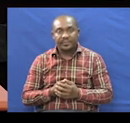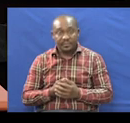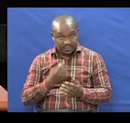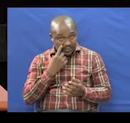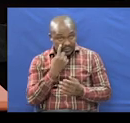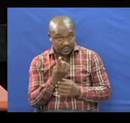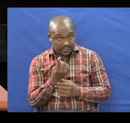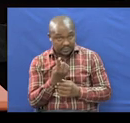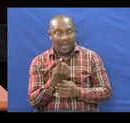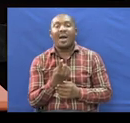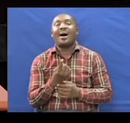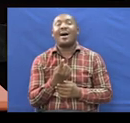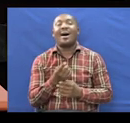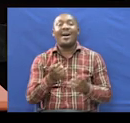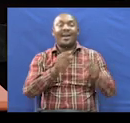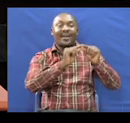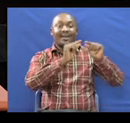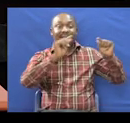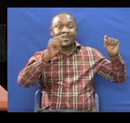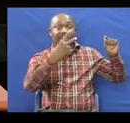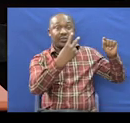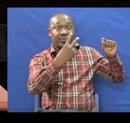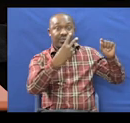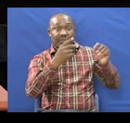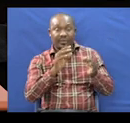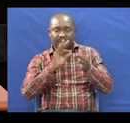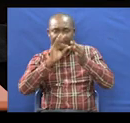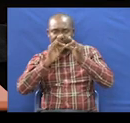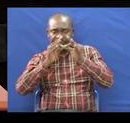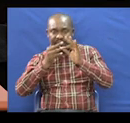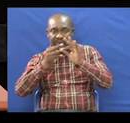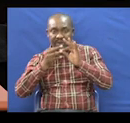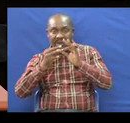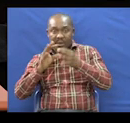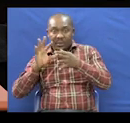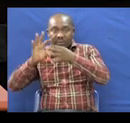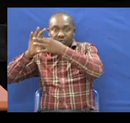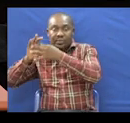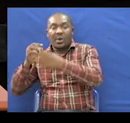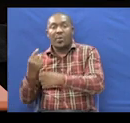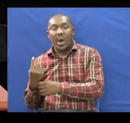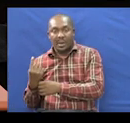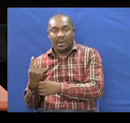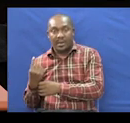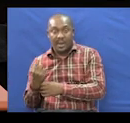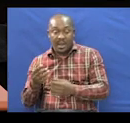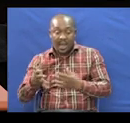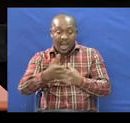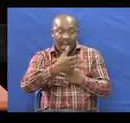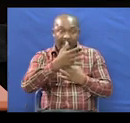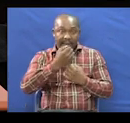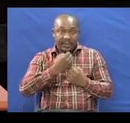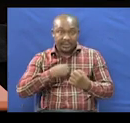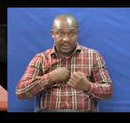See, from two sentences, we have organized it into one sentence. I can take either Pepsi